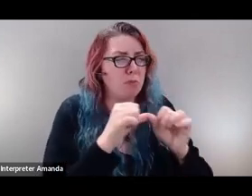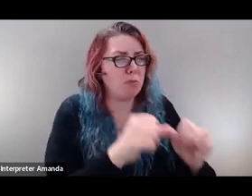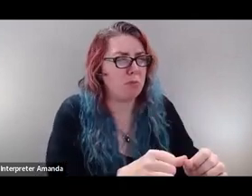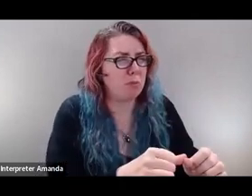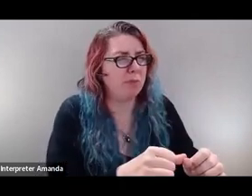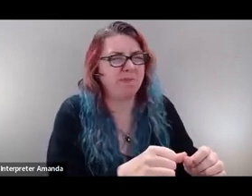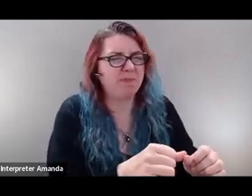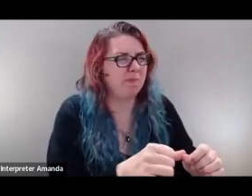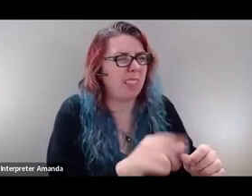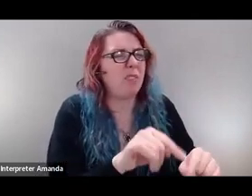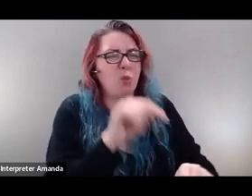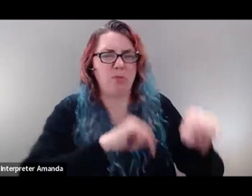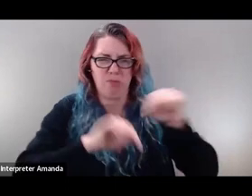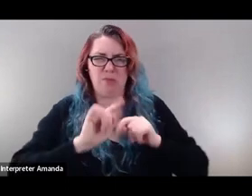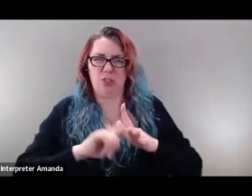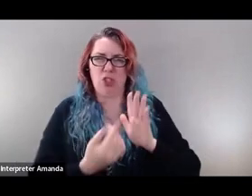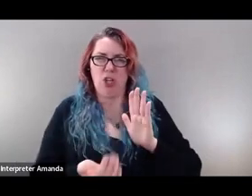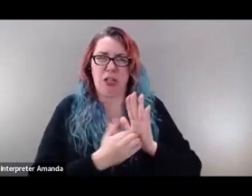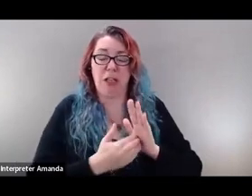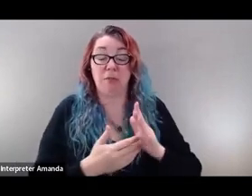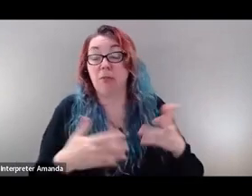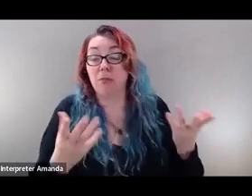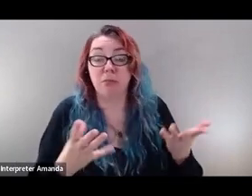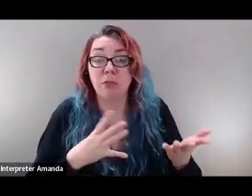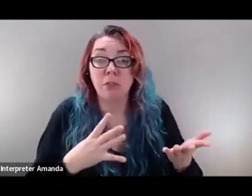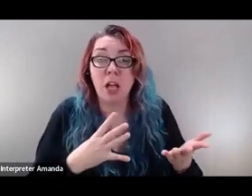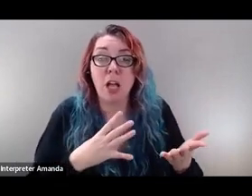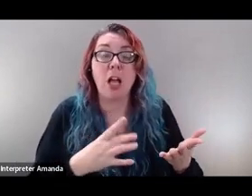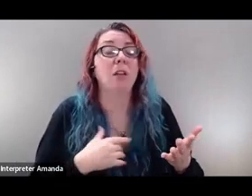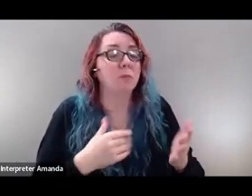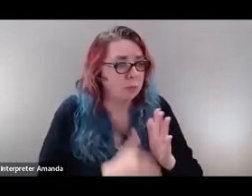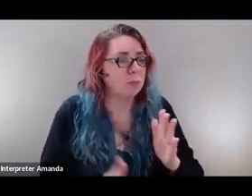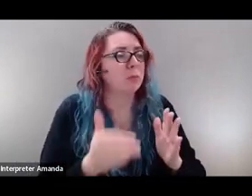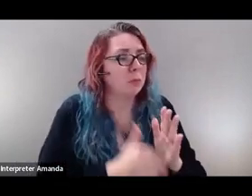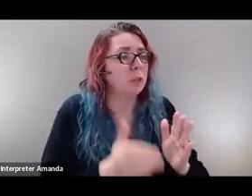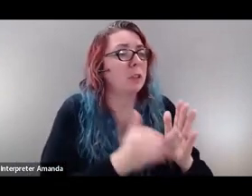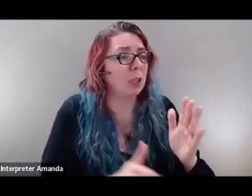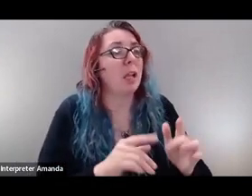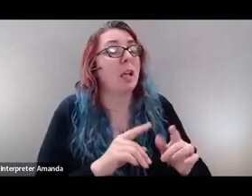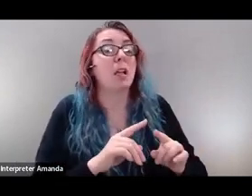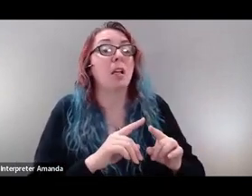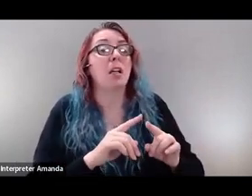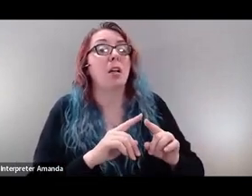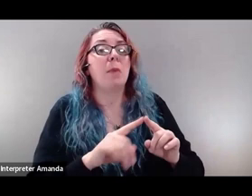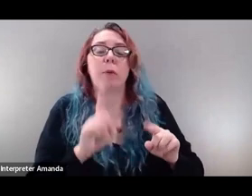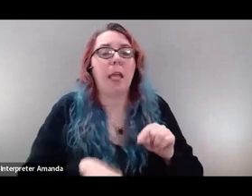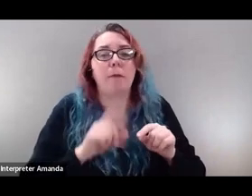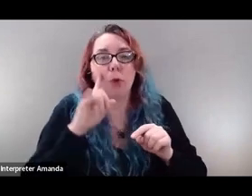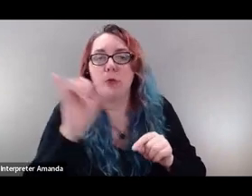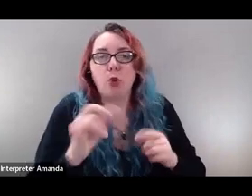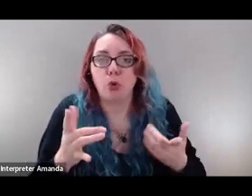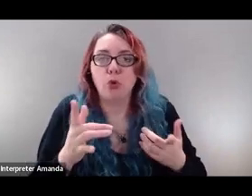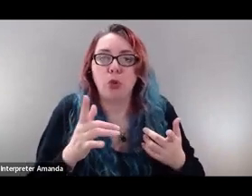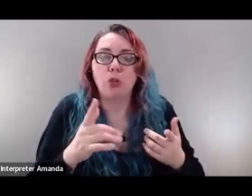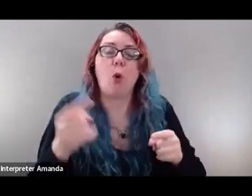But there does need to be a point in time when we do actually decide to go forth. And it's with